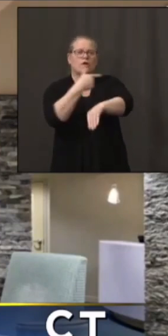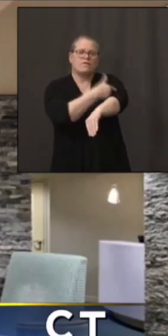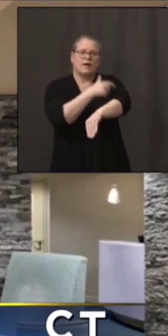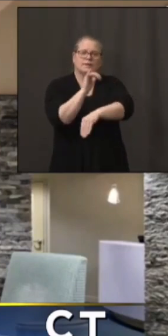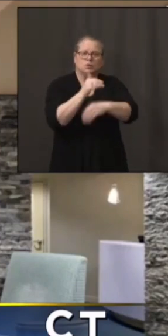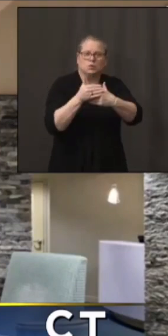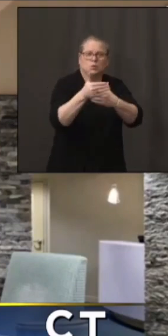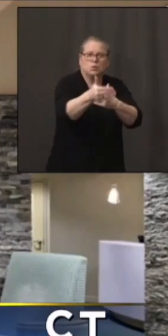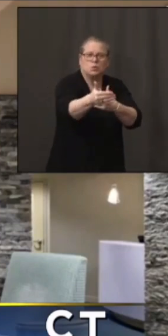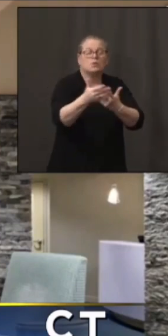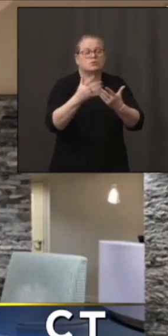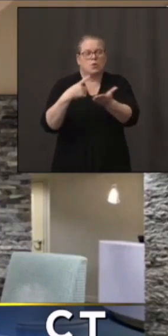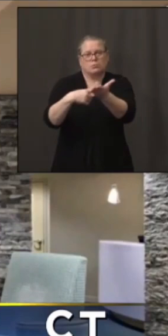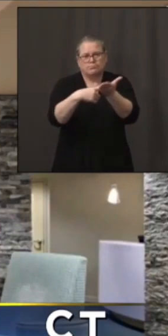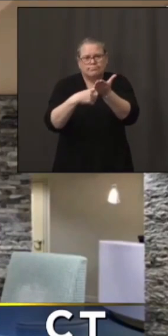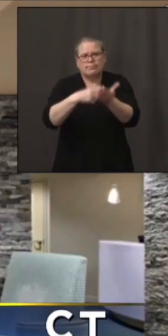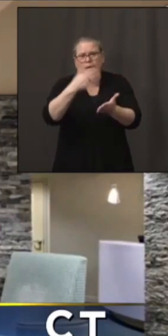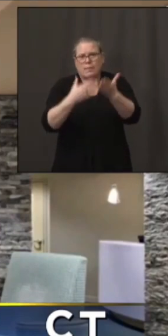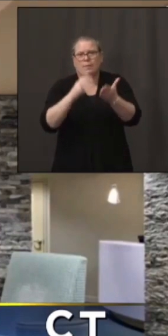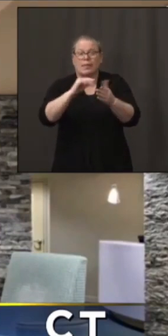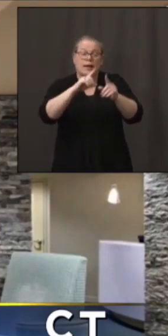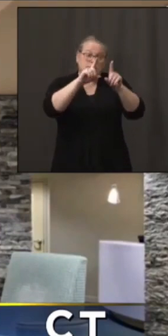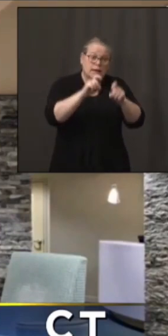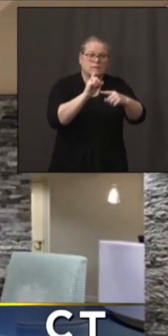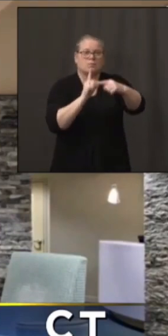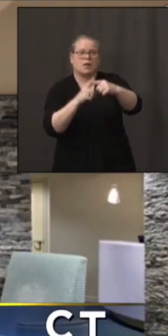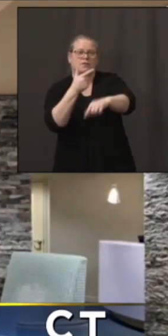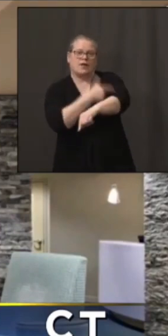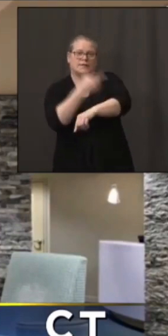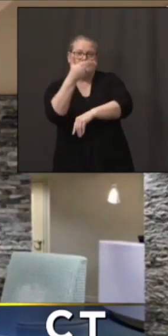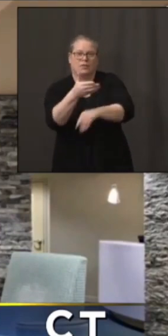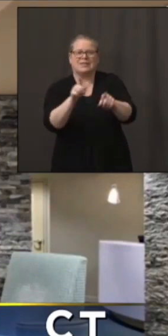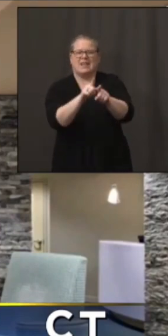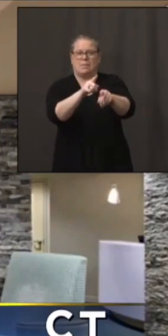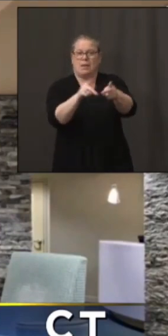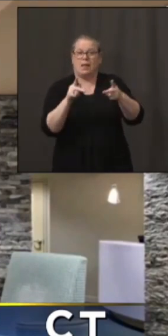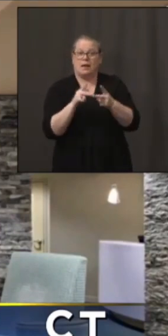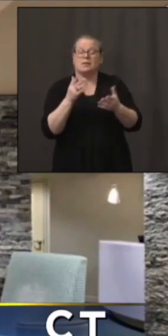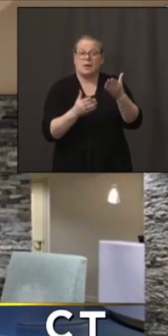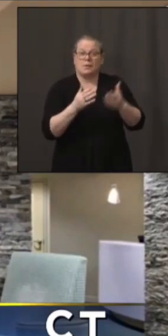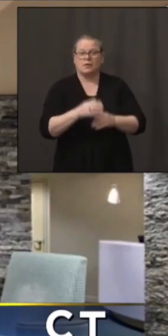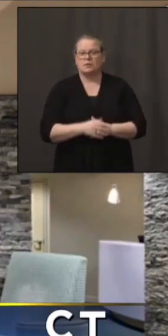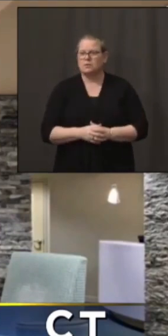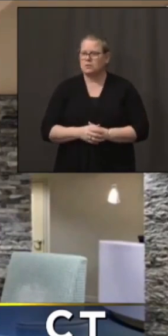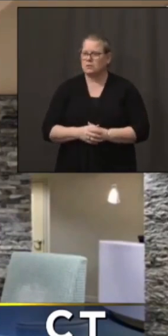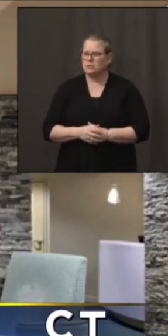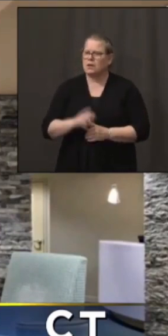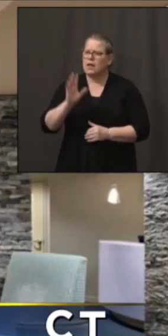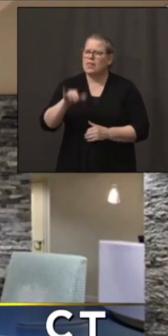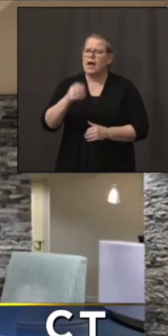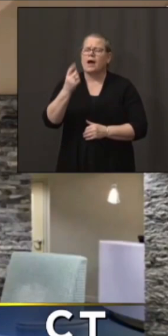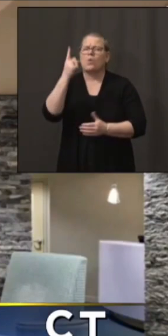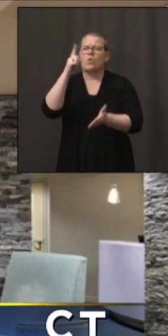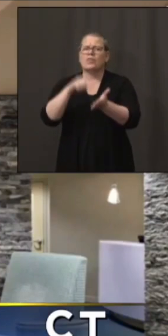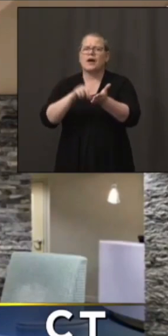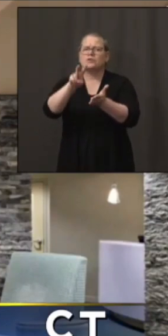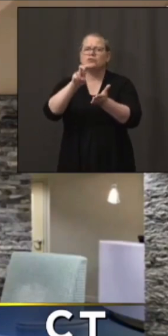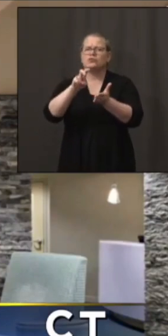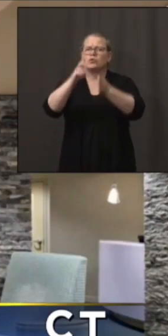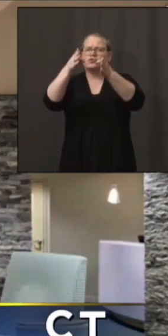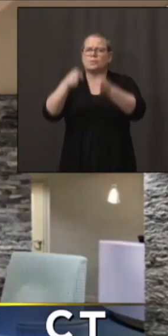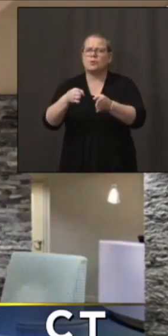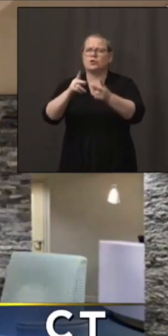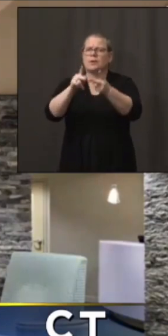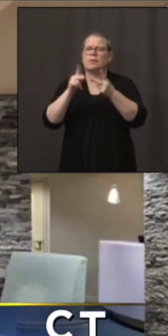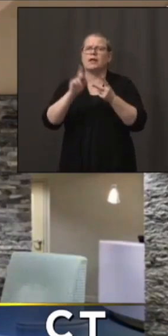about possibly doing vaccination there. Is it too soon to ask you where the 1,200 person a day site will be?